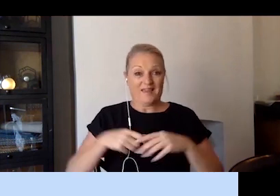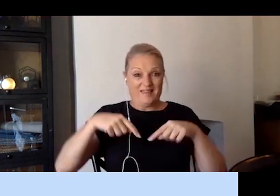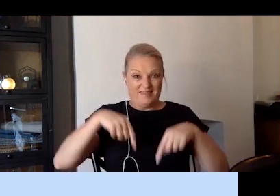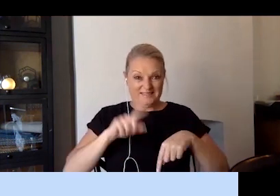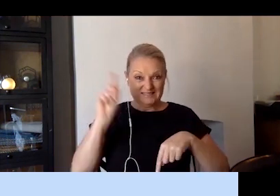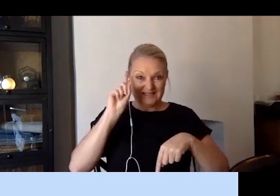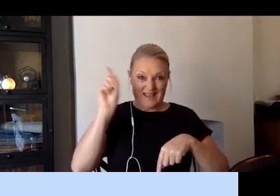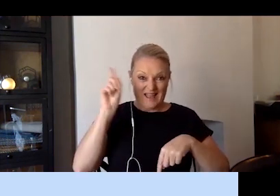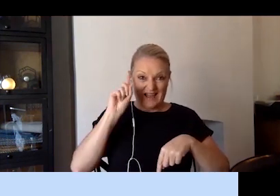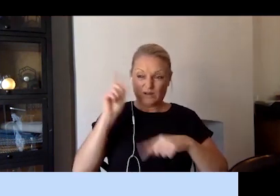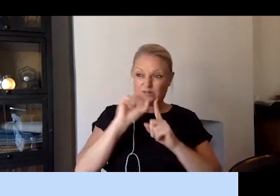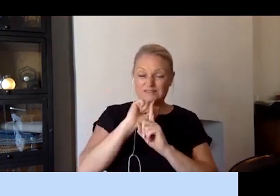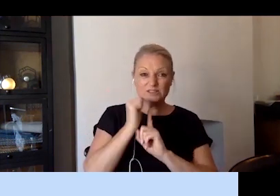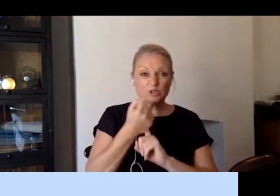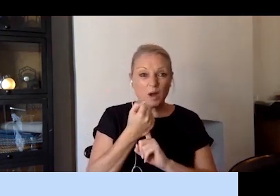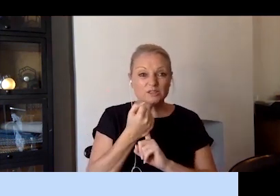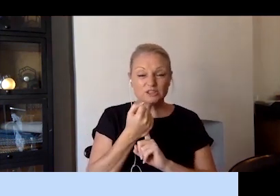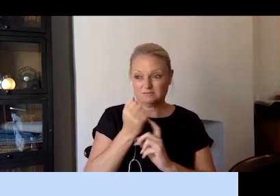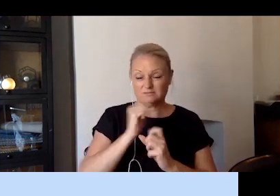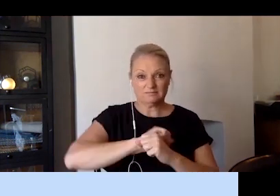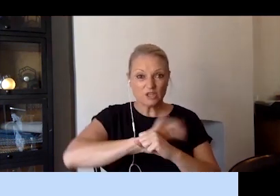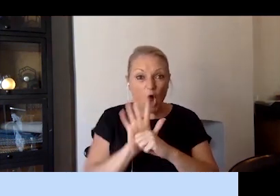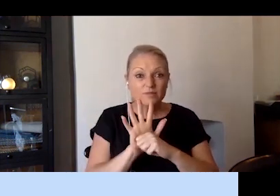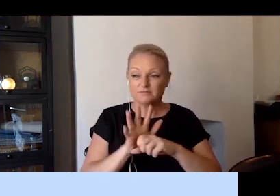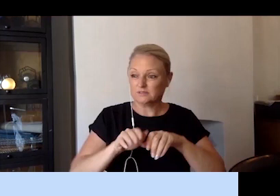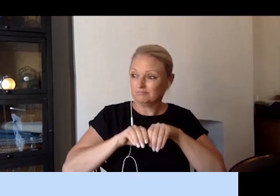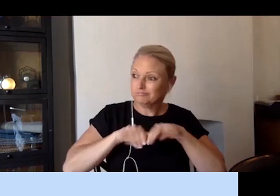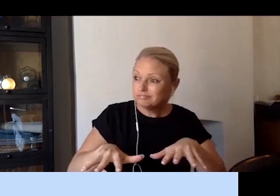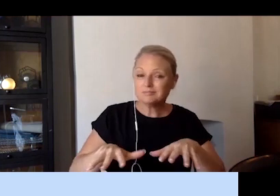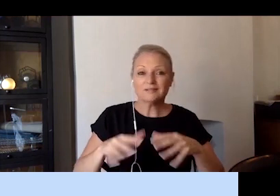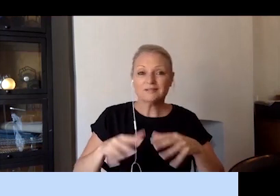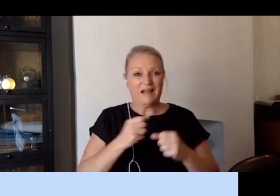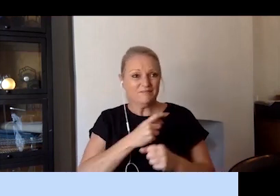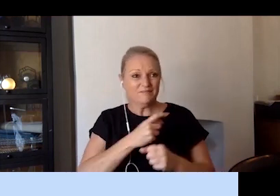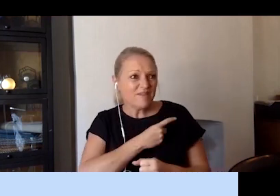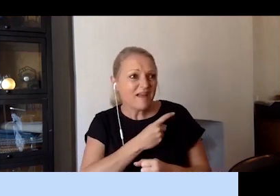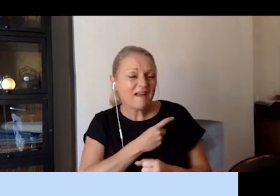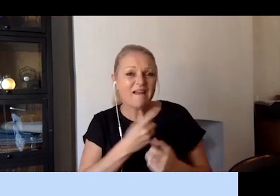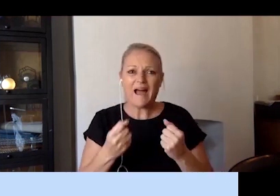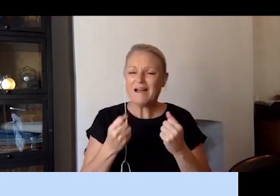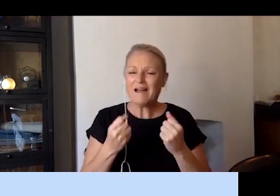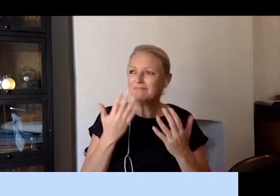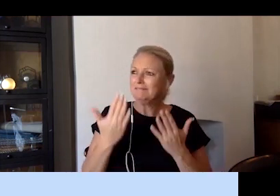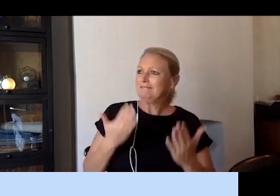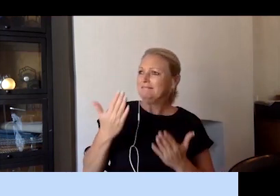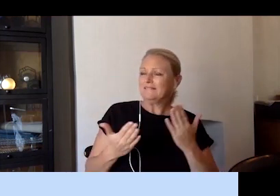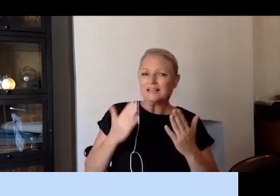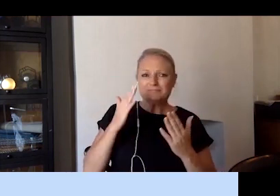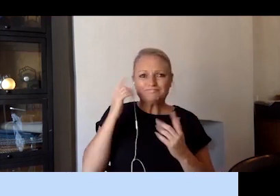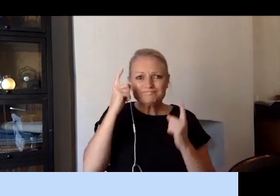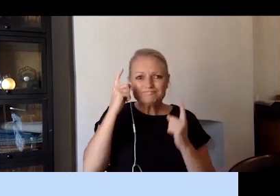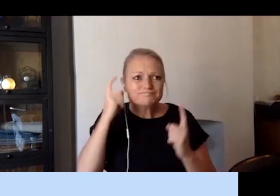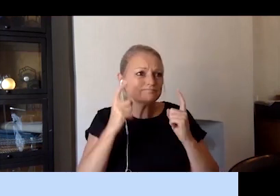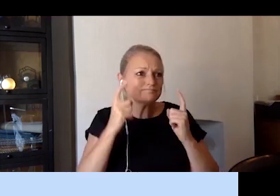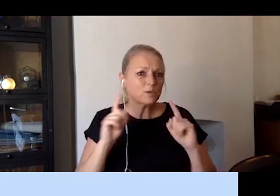faced not only with a global pandemic and all the fear and uncertainty that may accompany that, but also potentially